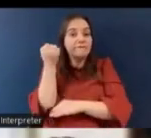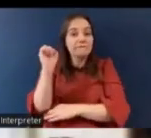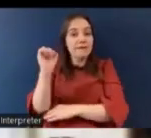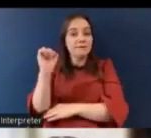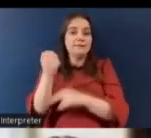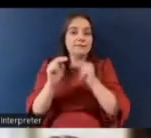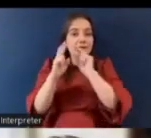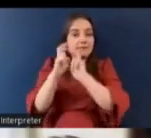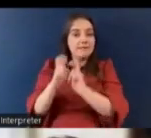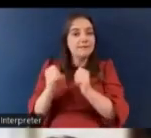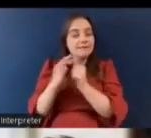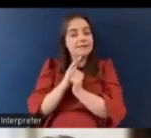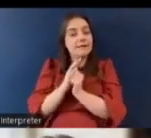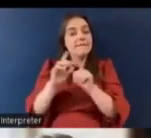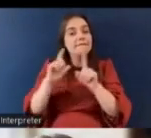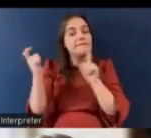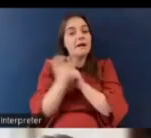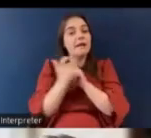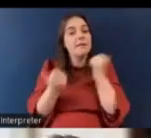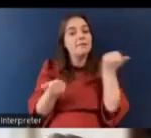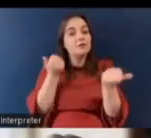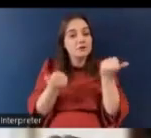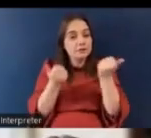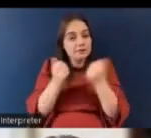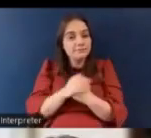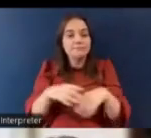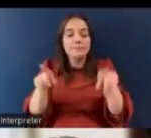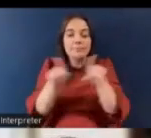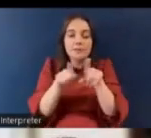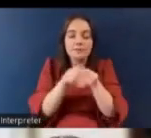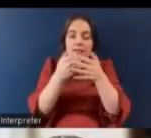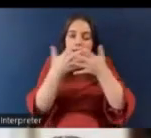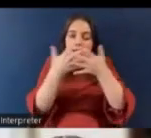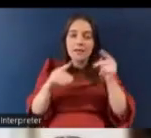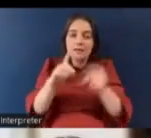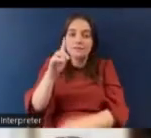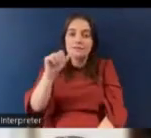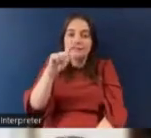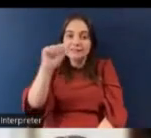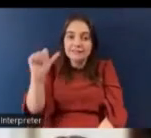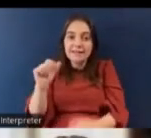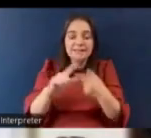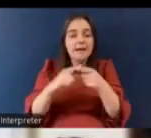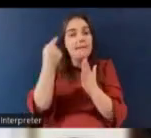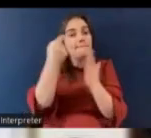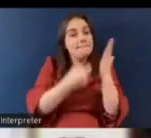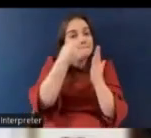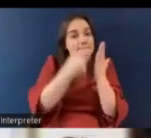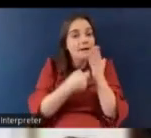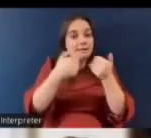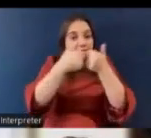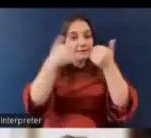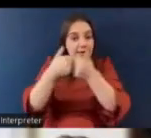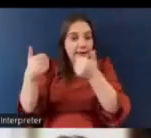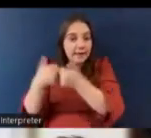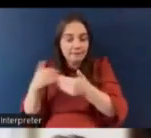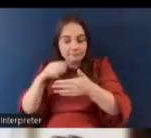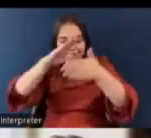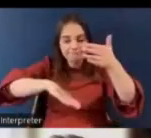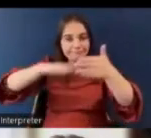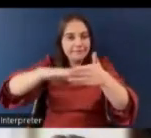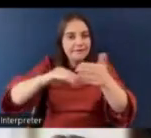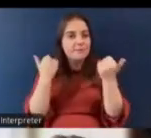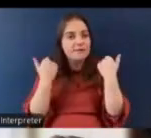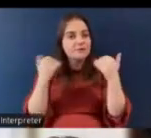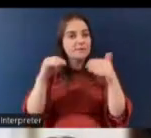justice. As well as that, we have a lot of data and policy gaps in Ireland on the impacts of the climate crisis, not